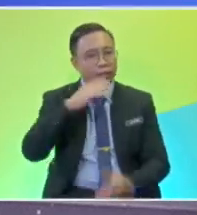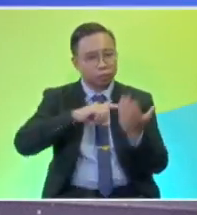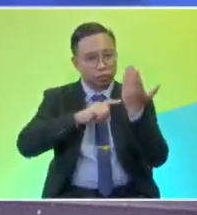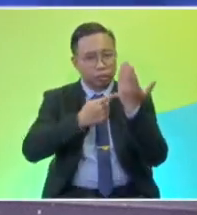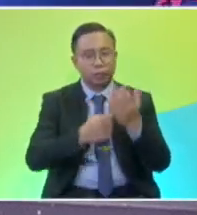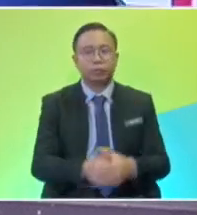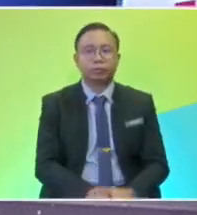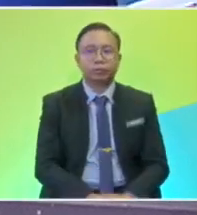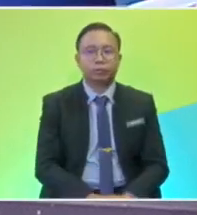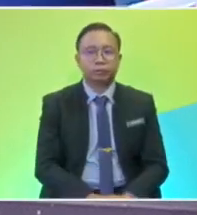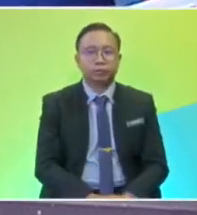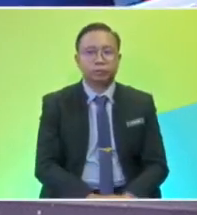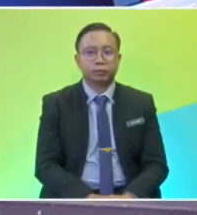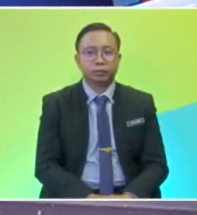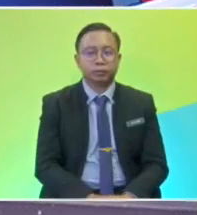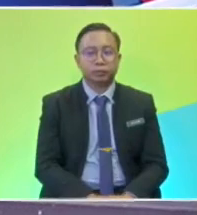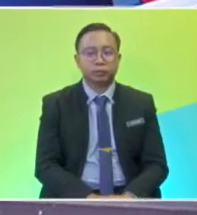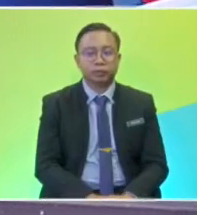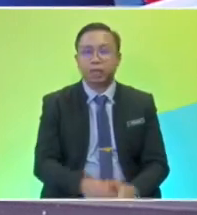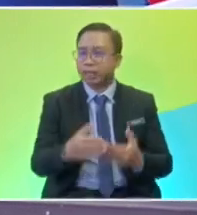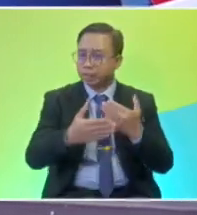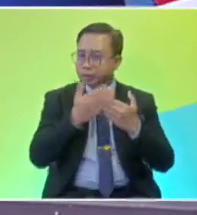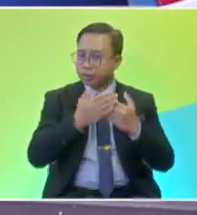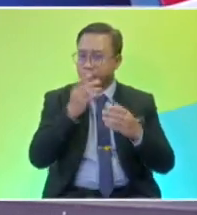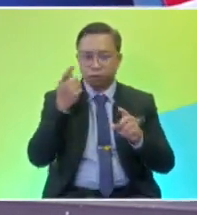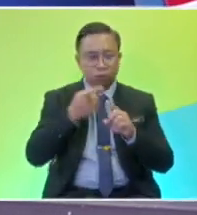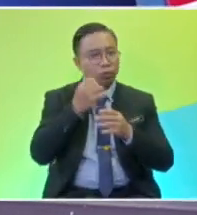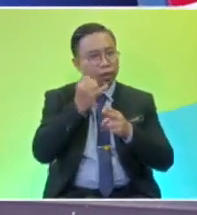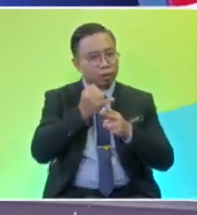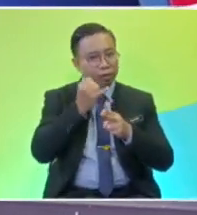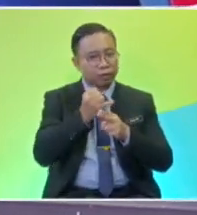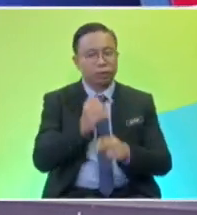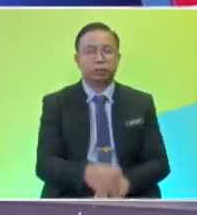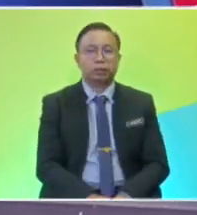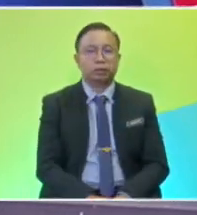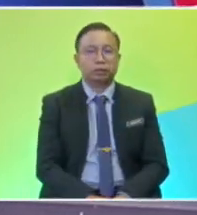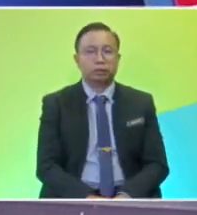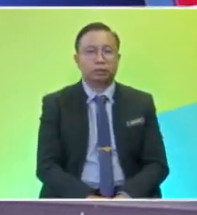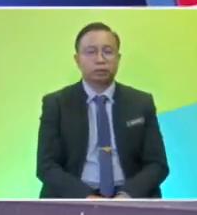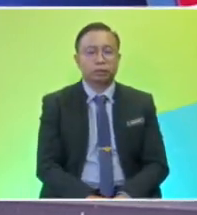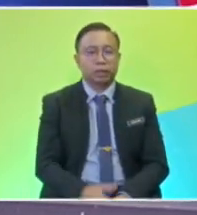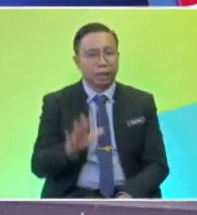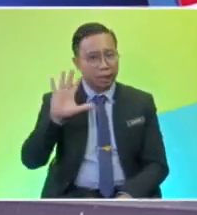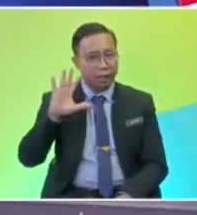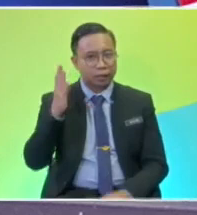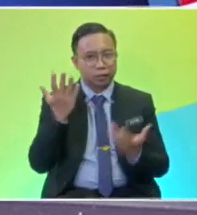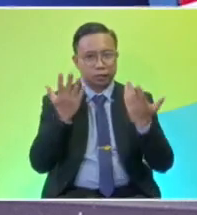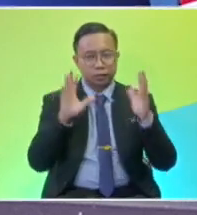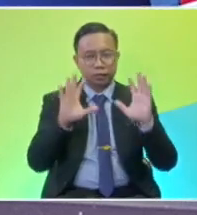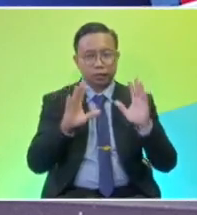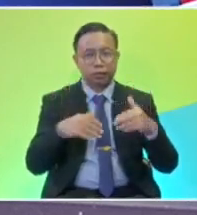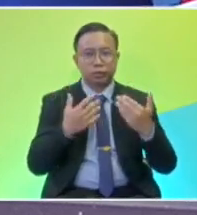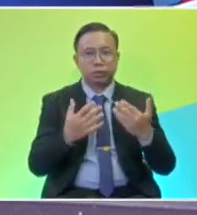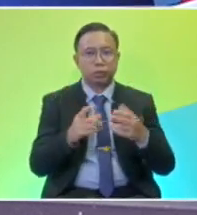when I look at my own body, easy to identify. So I'm just going to do the same thing. So when it comes to hand, that's one